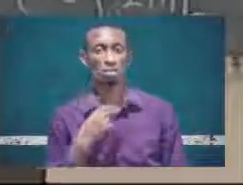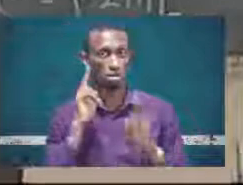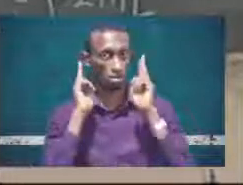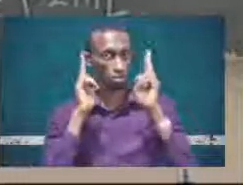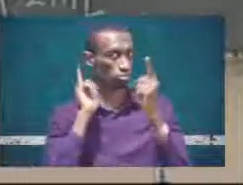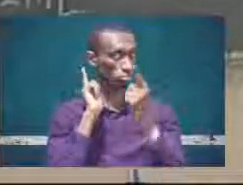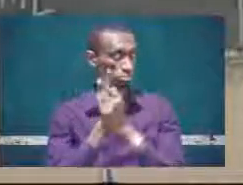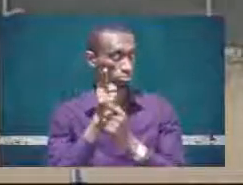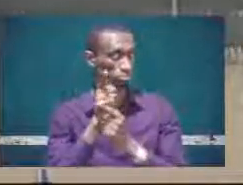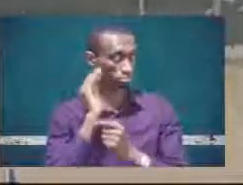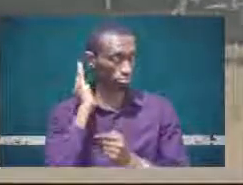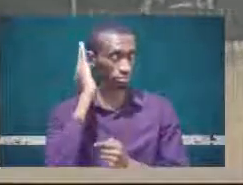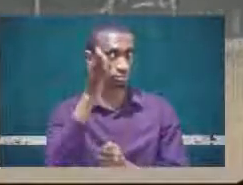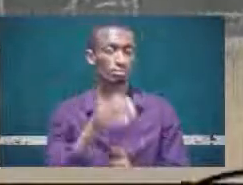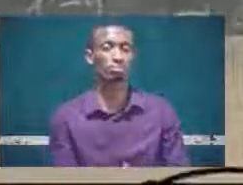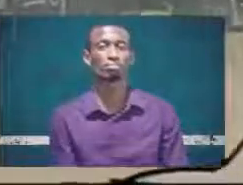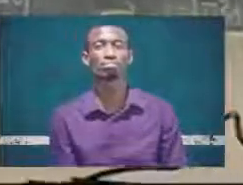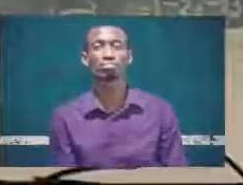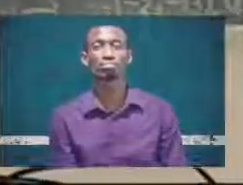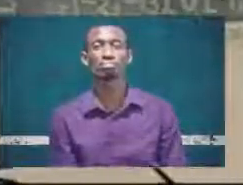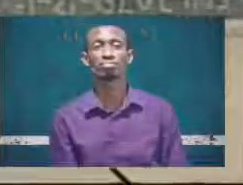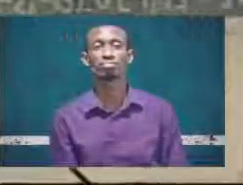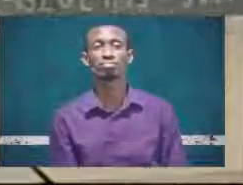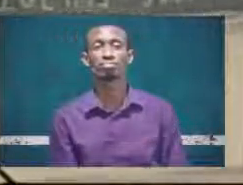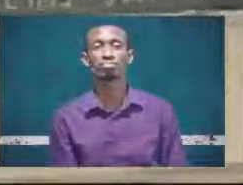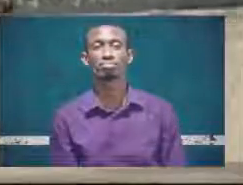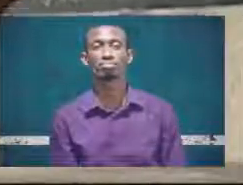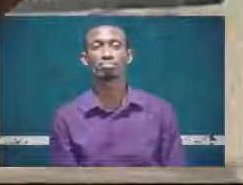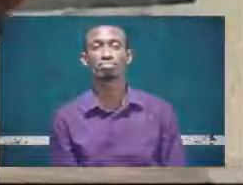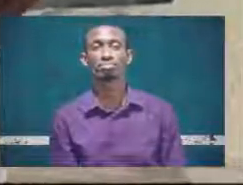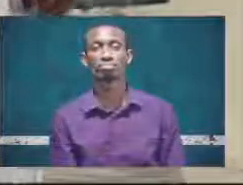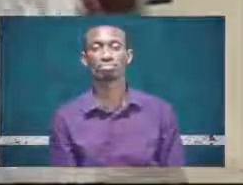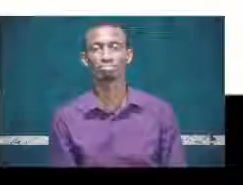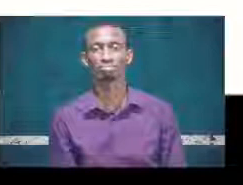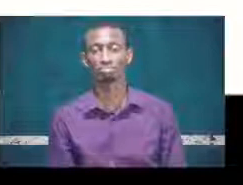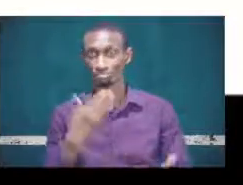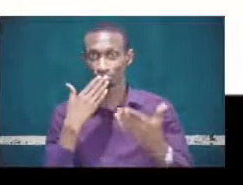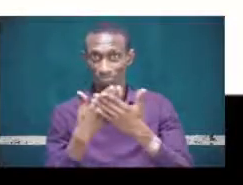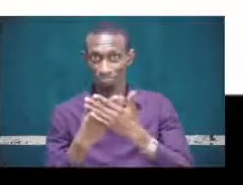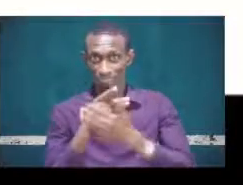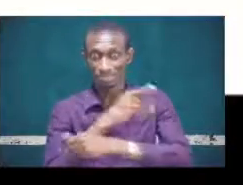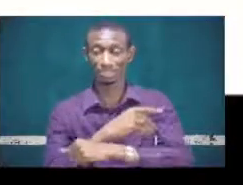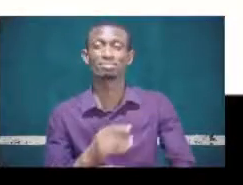you next time. Have a